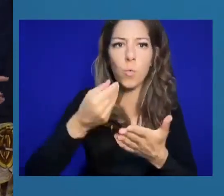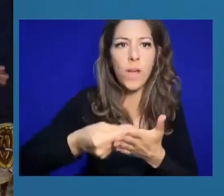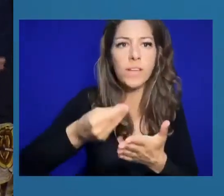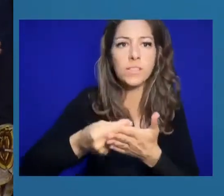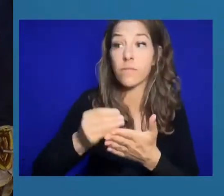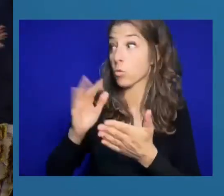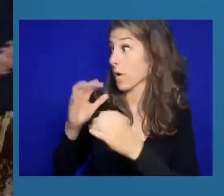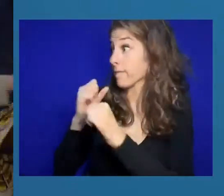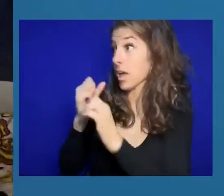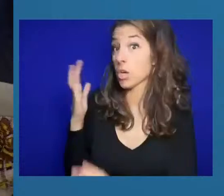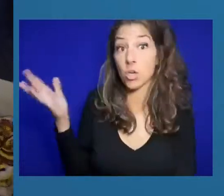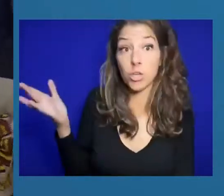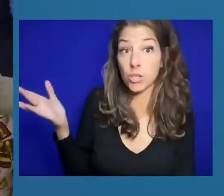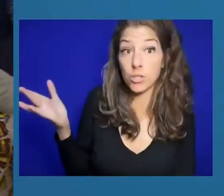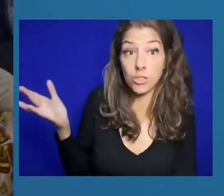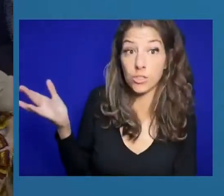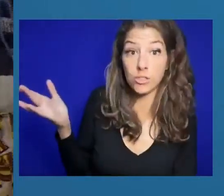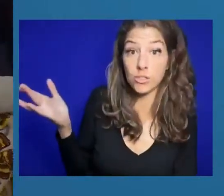fighter,